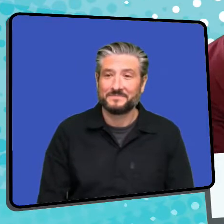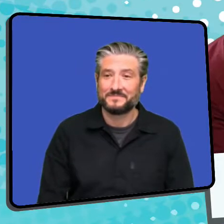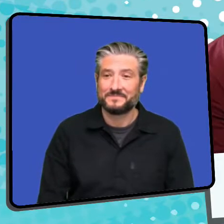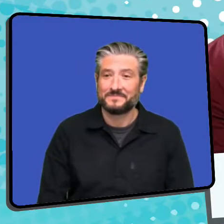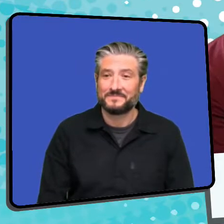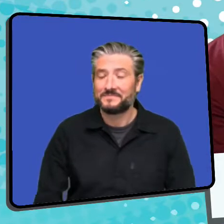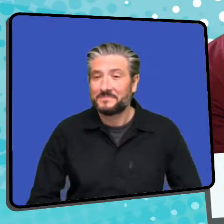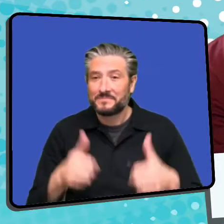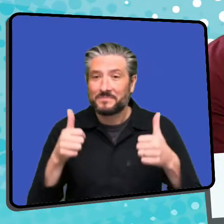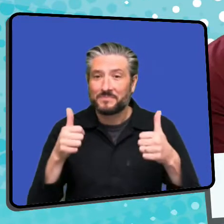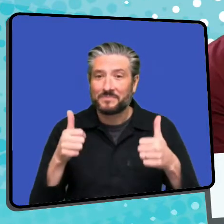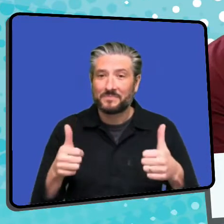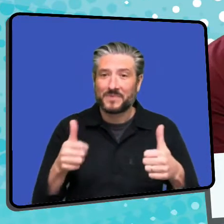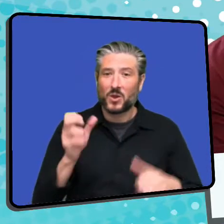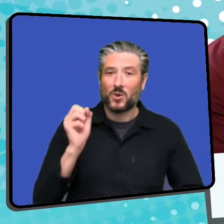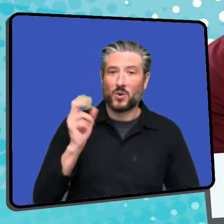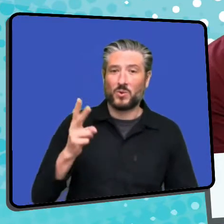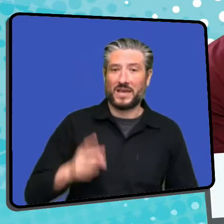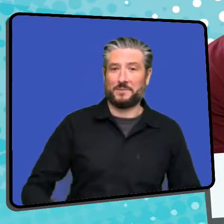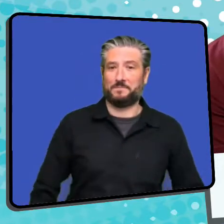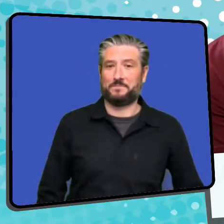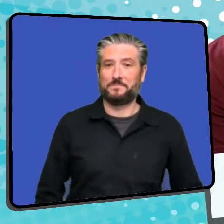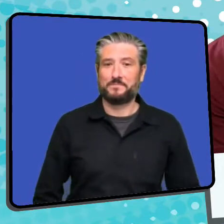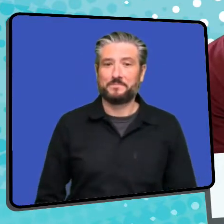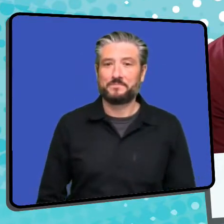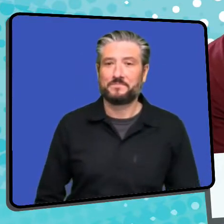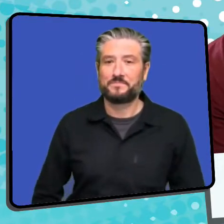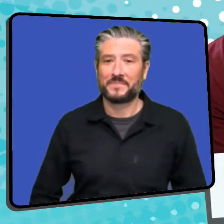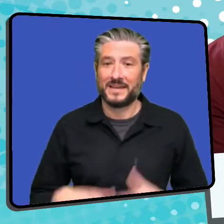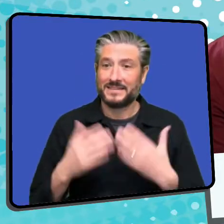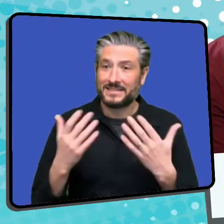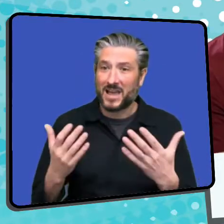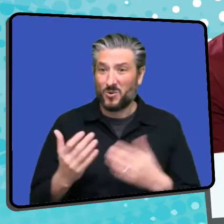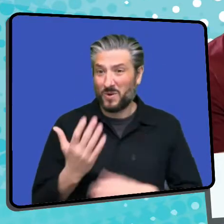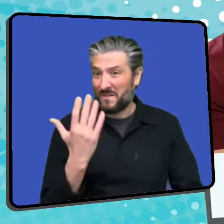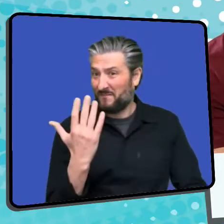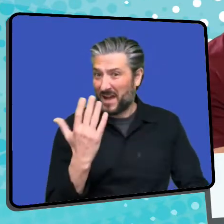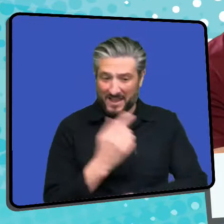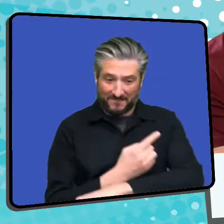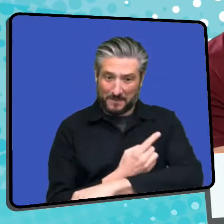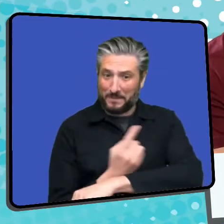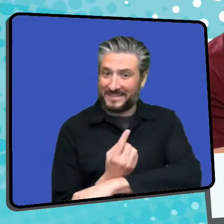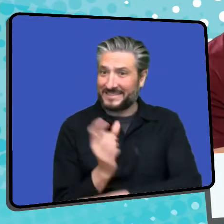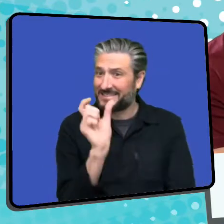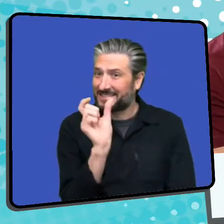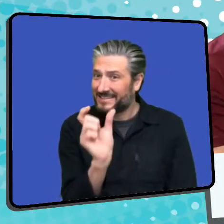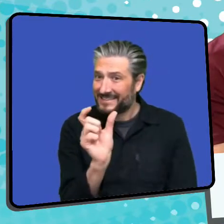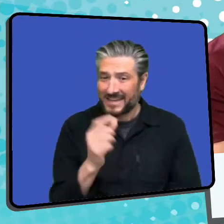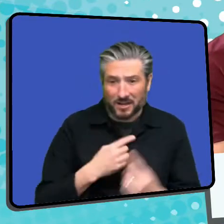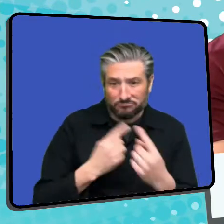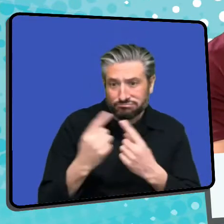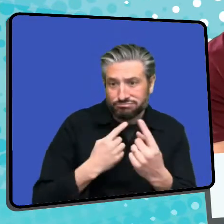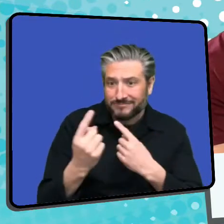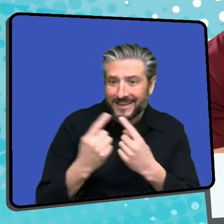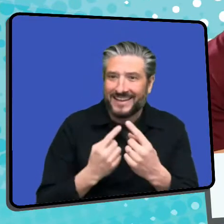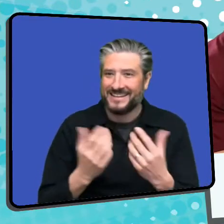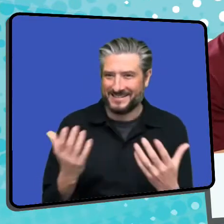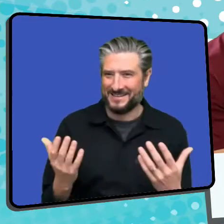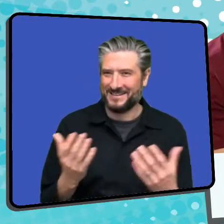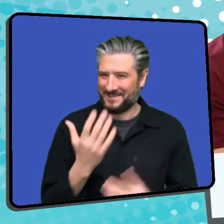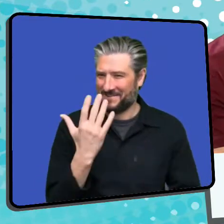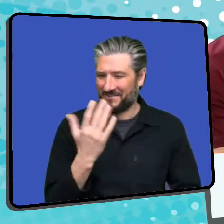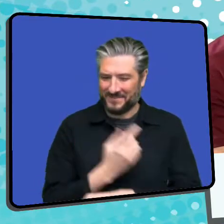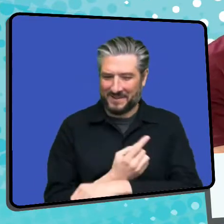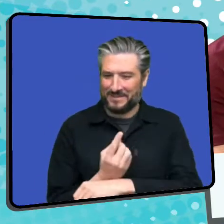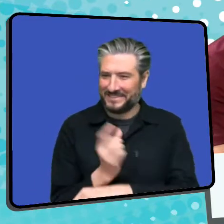Okay, so we only have 5 minutes. Everything matters on time, Albeck. So we are going to jump straight